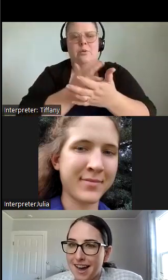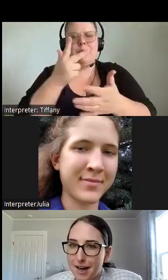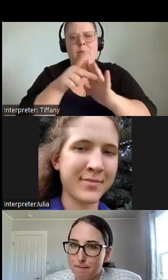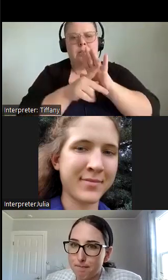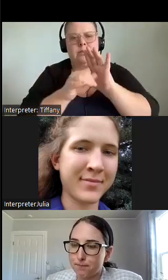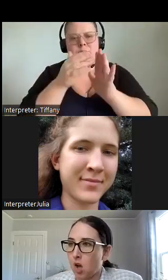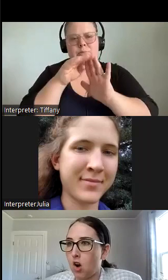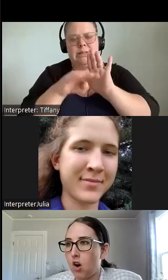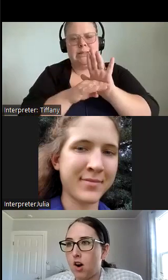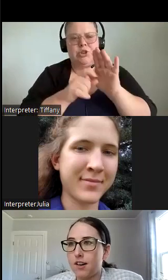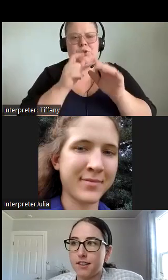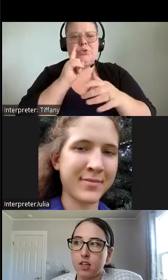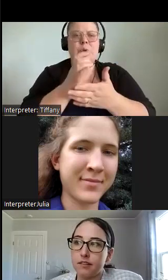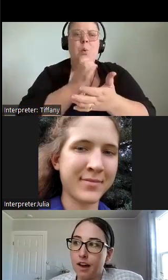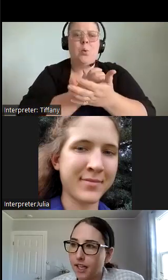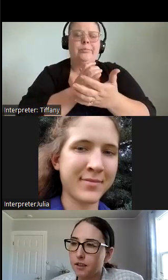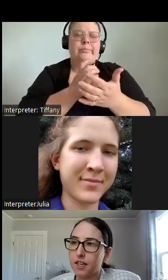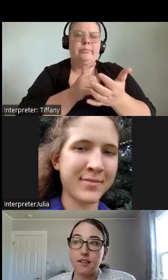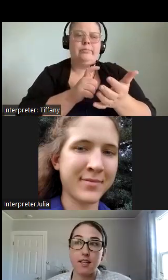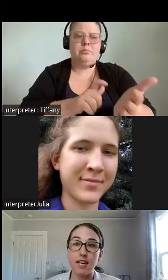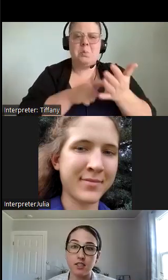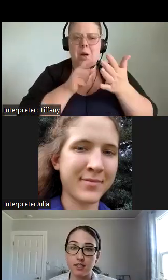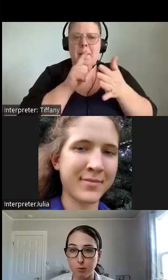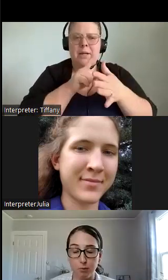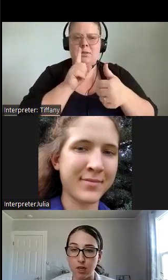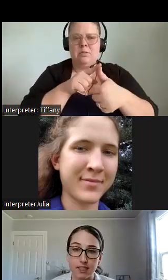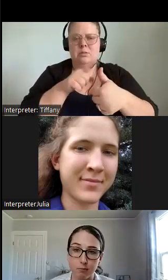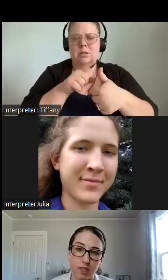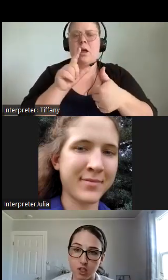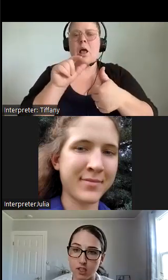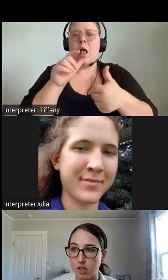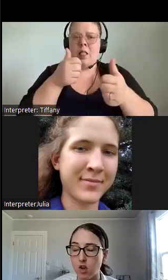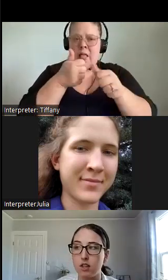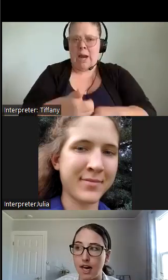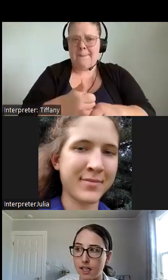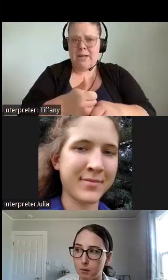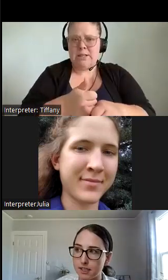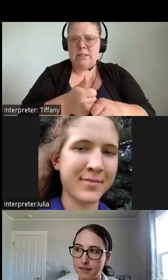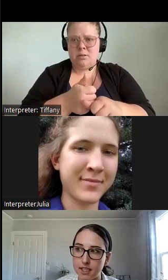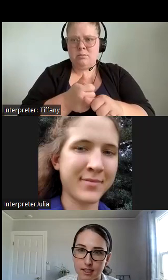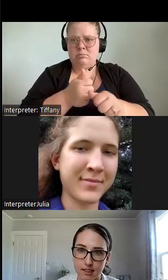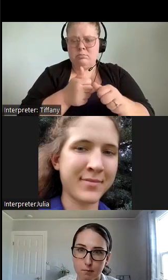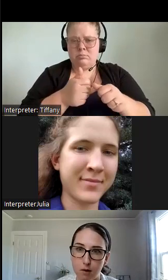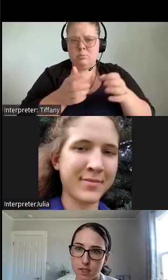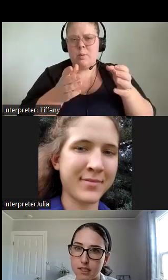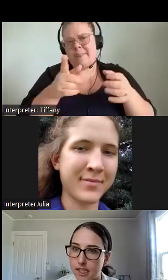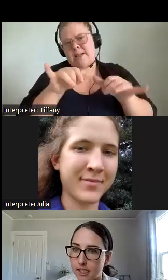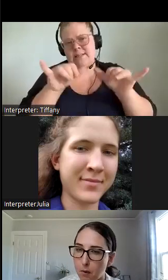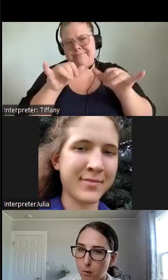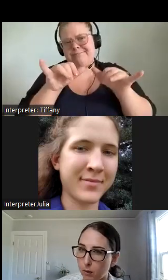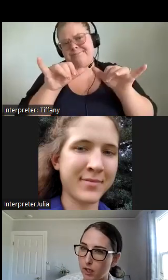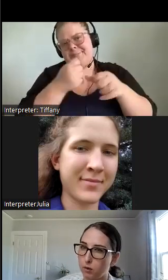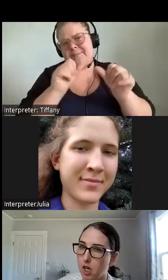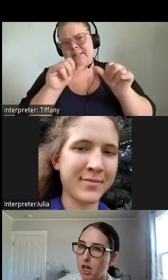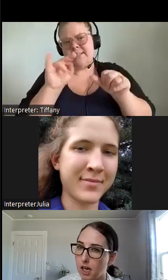requirements are that they're aligning, that the agency's policies and procedures in general are aligning with the safety net system competencies